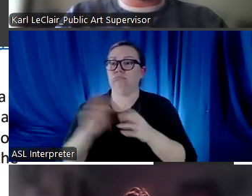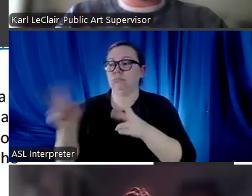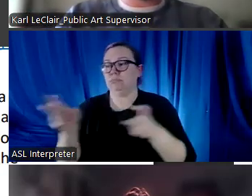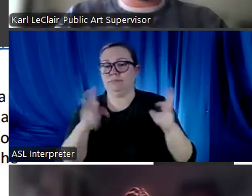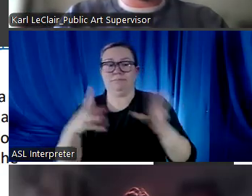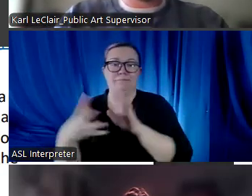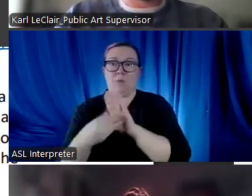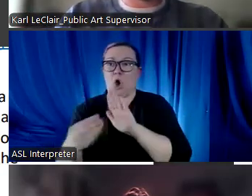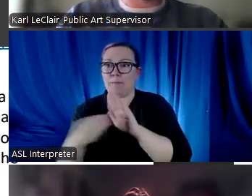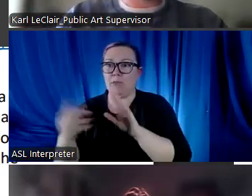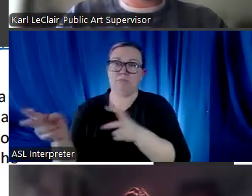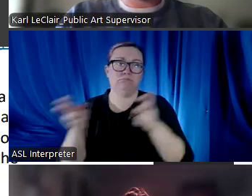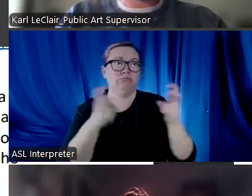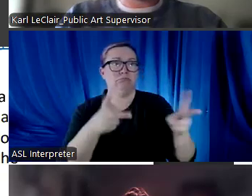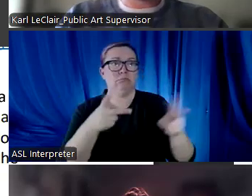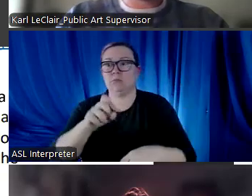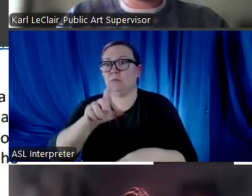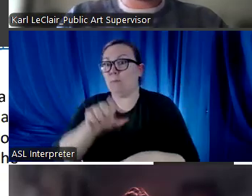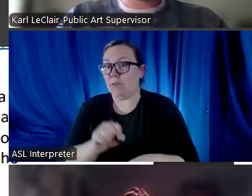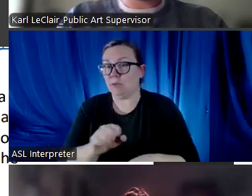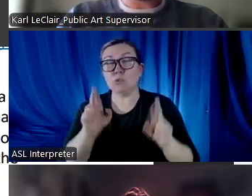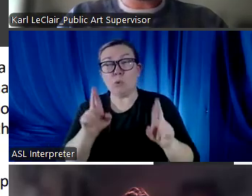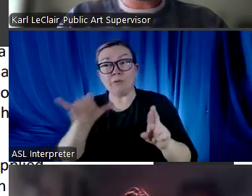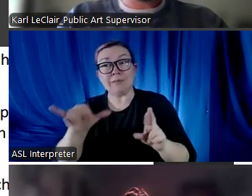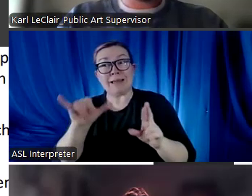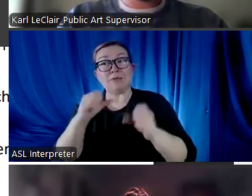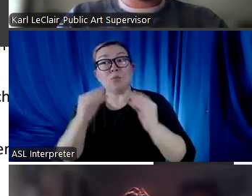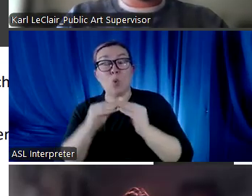accessible to a broader variety of artists.